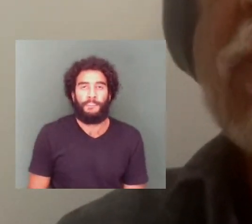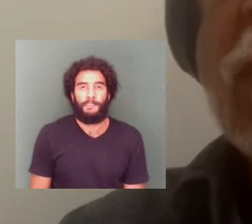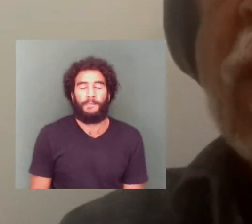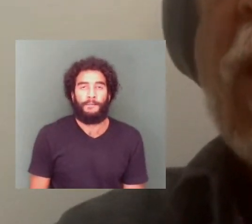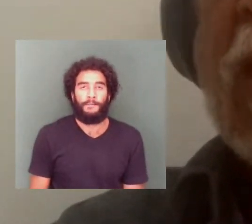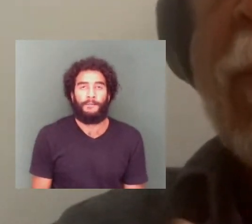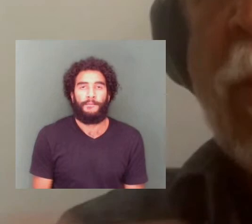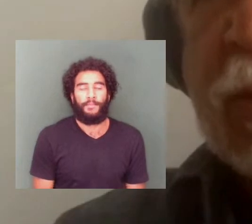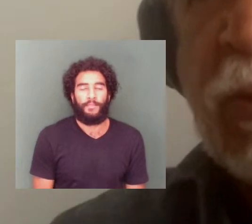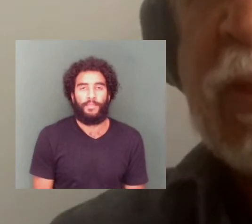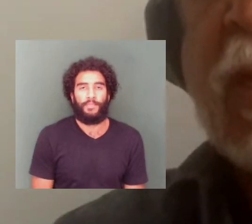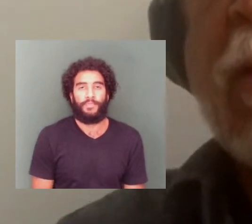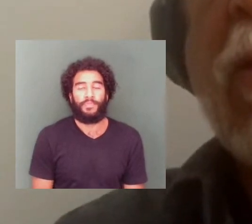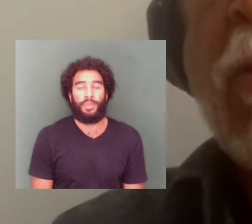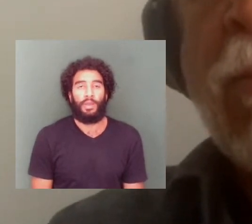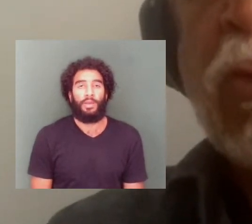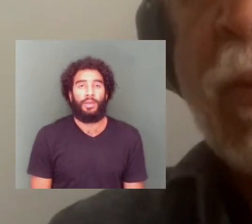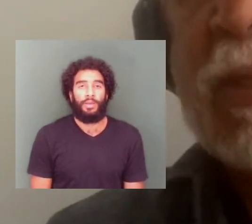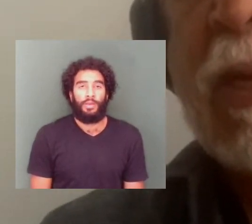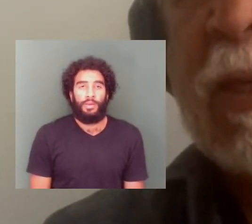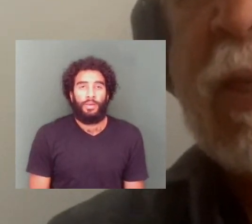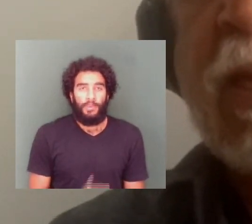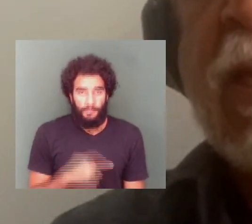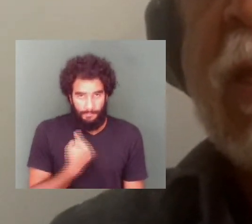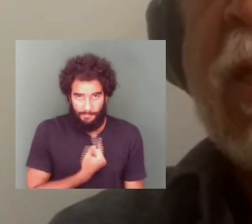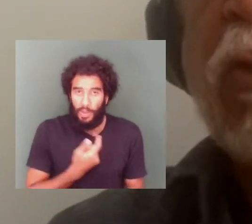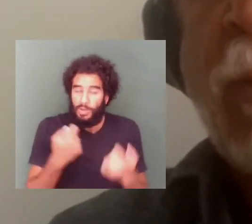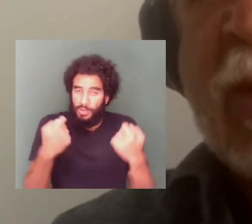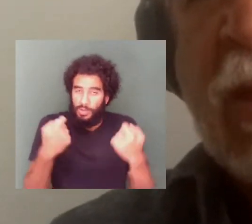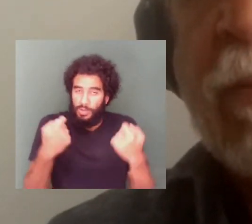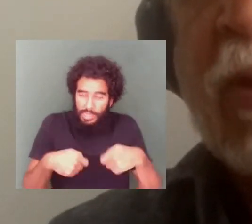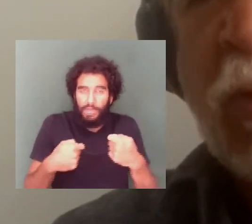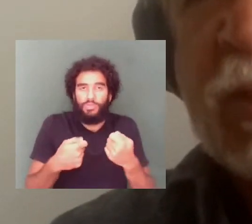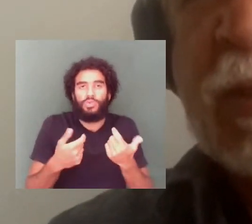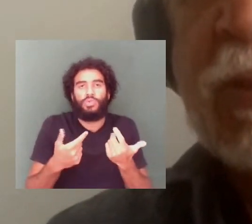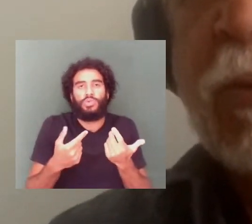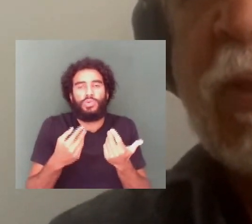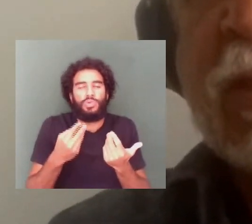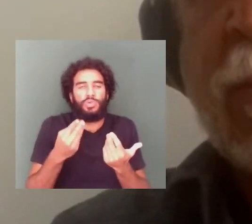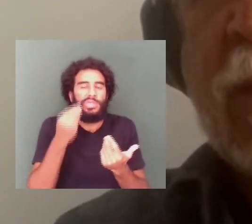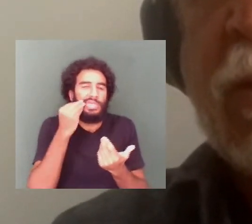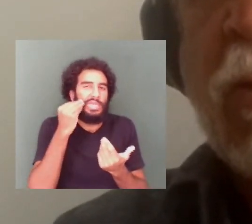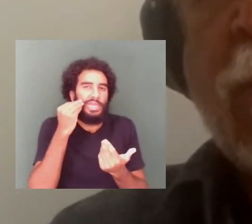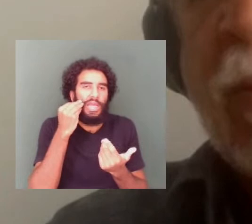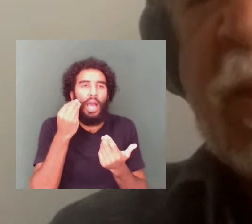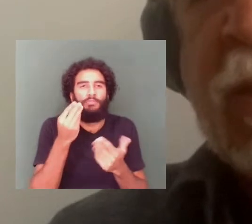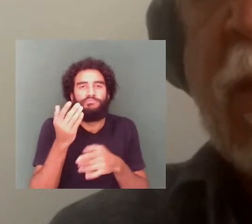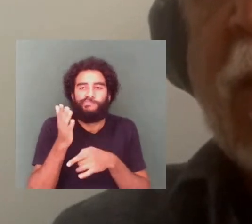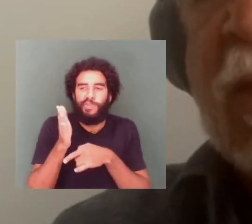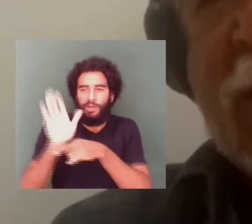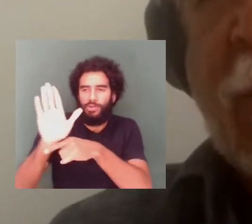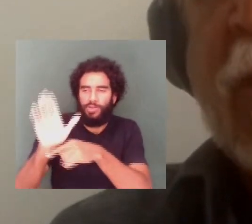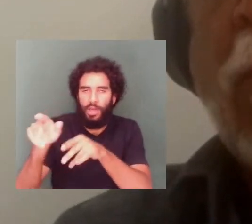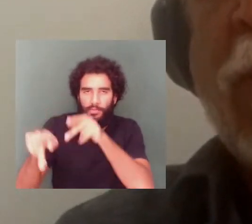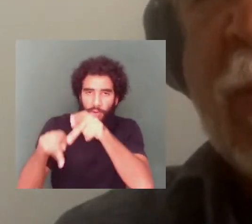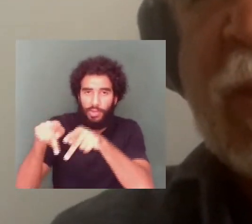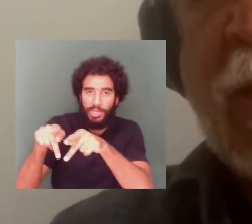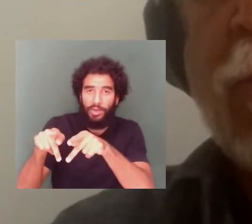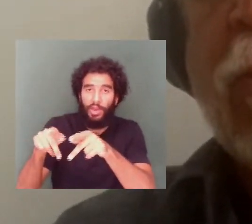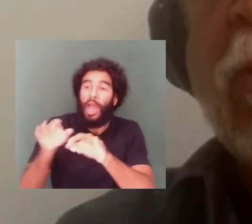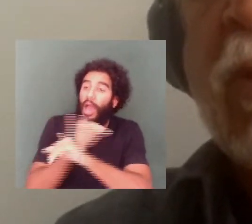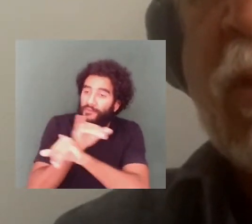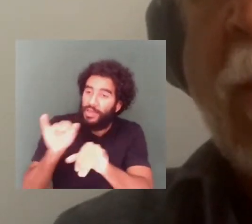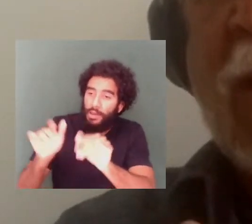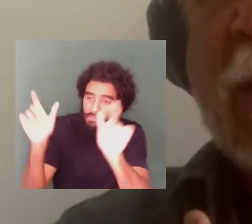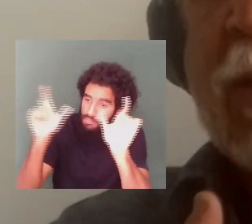And this opportunity that all the companies have taken, and so that we can